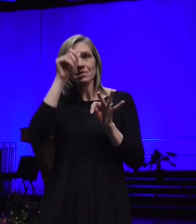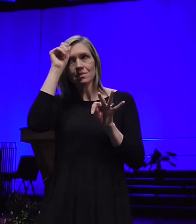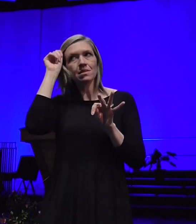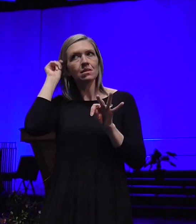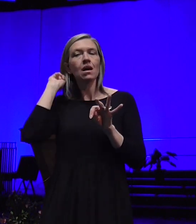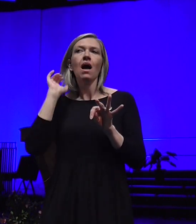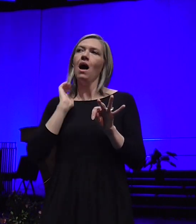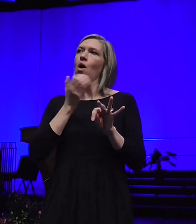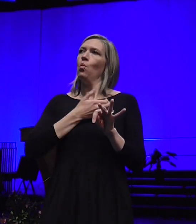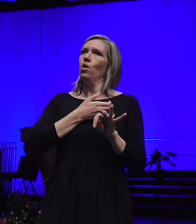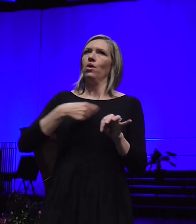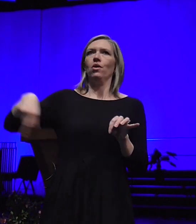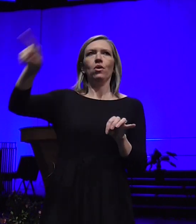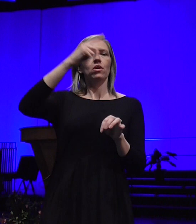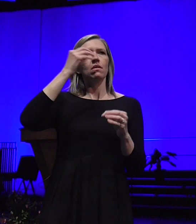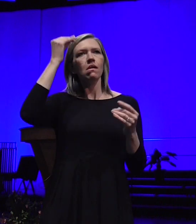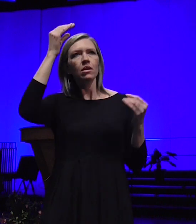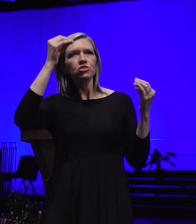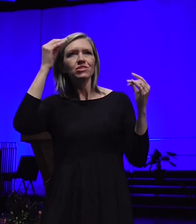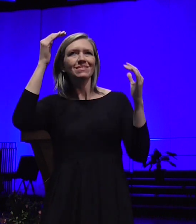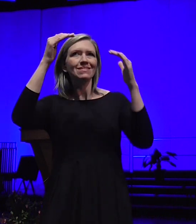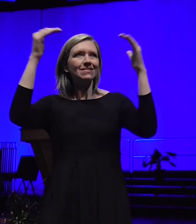our consciousness